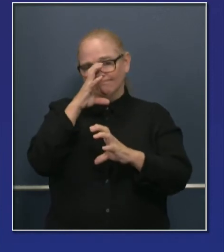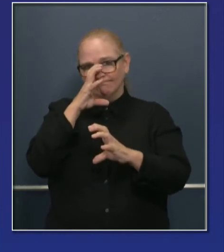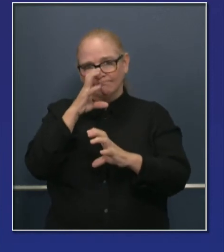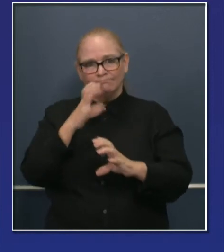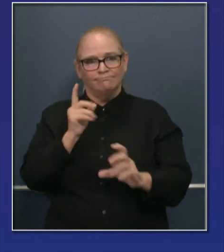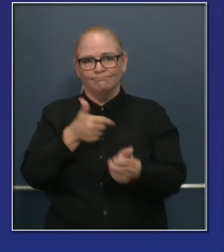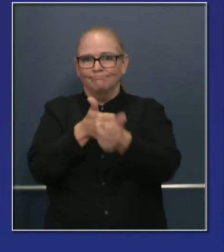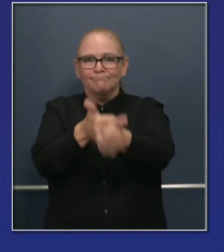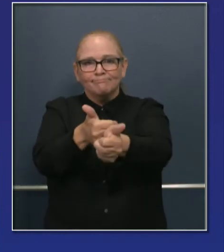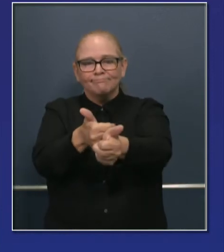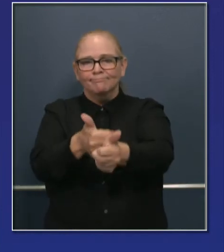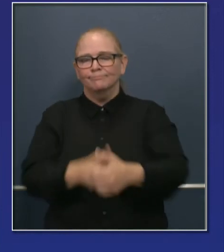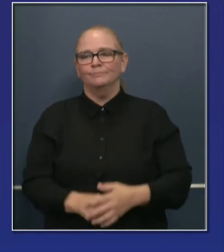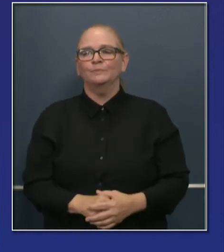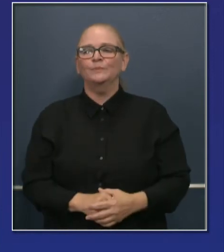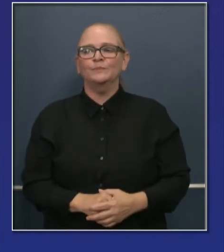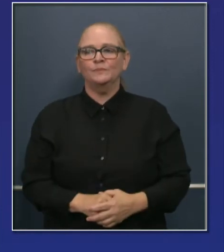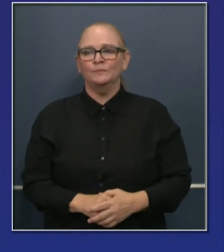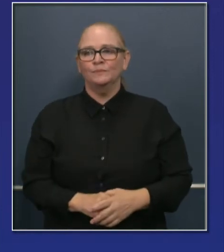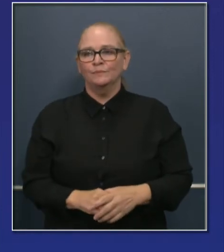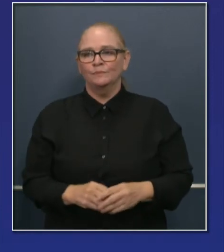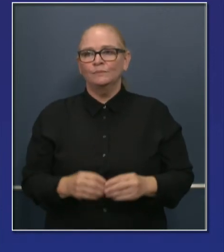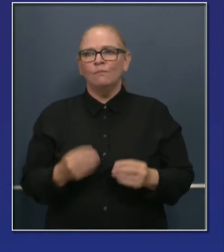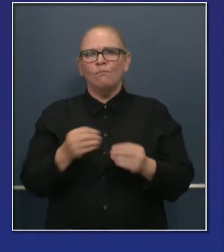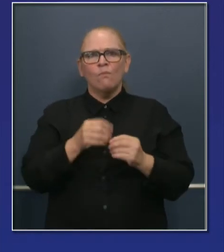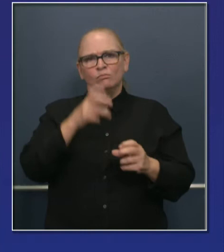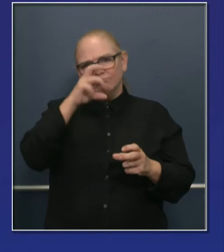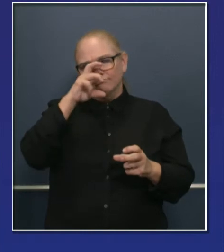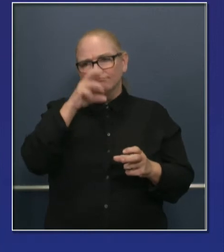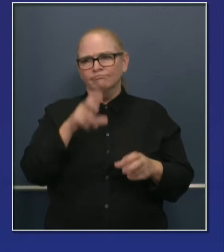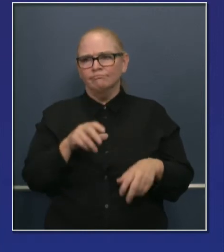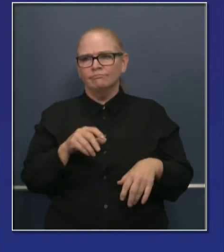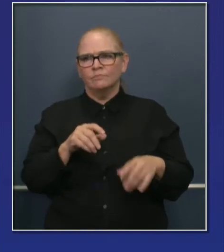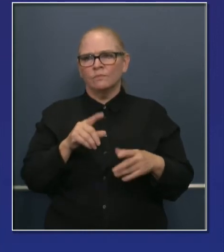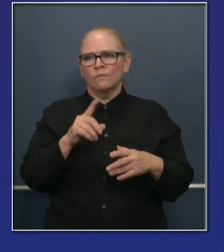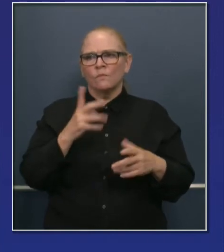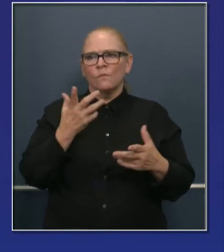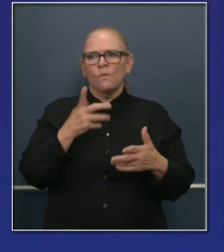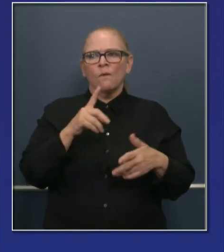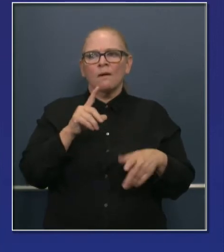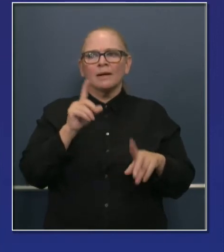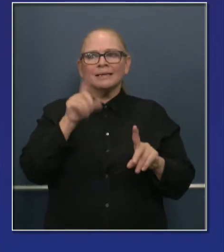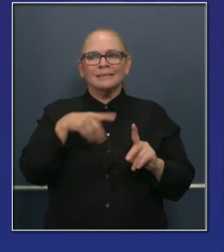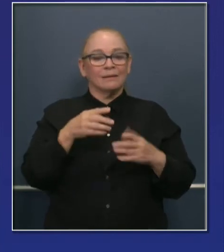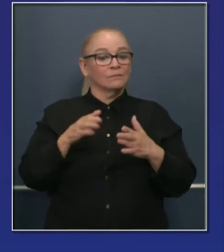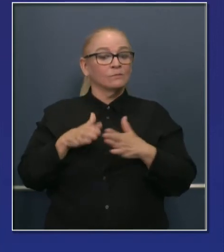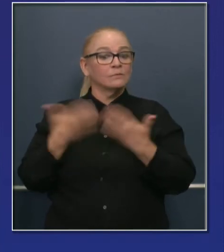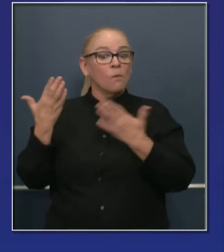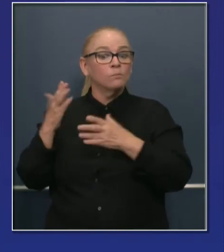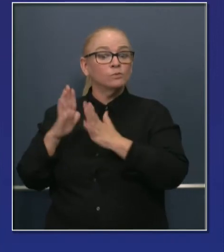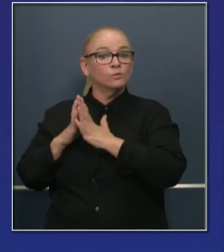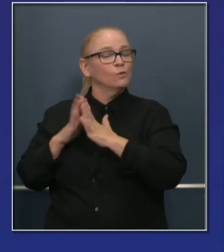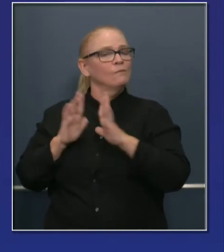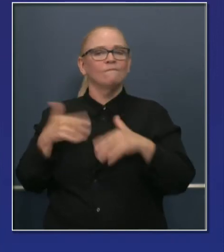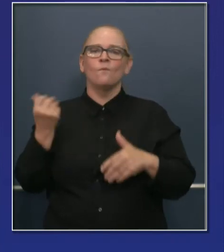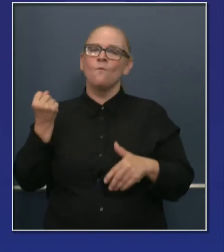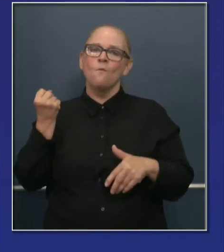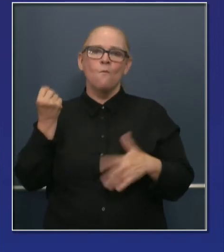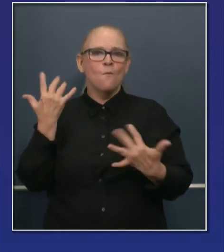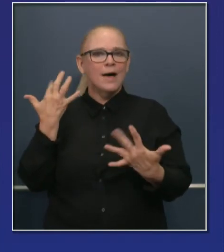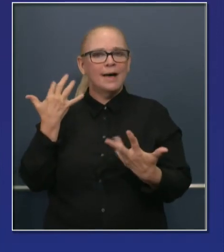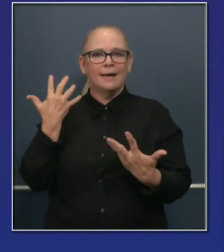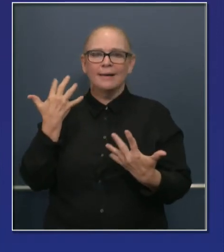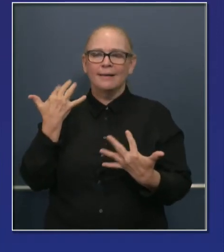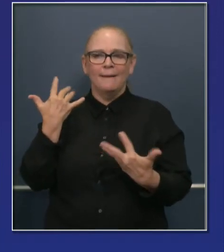more restrictive as it relates to reopening our schools. Goal ultimately is to get off this list for 2